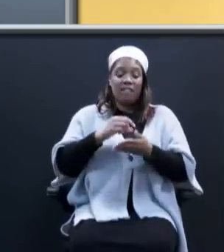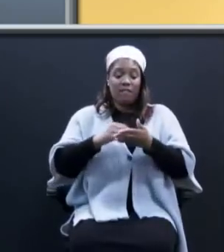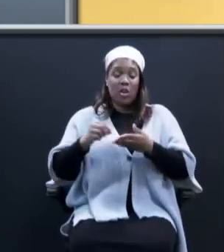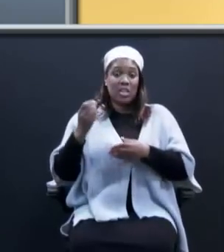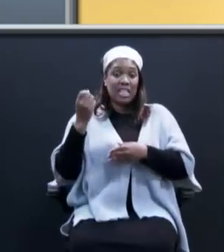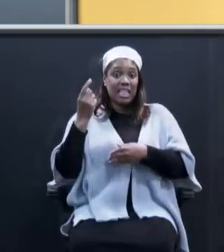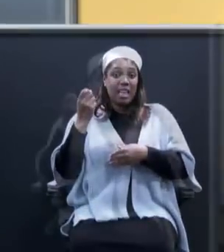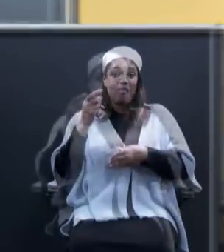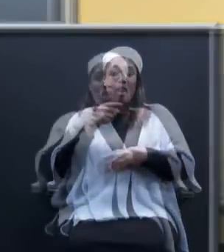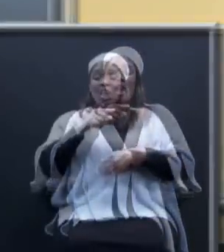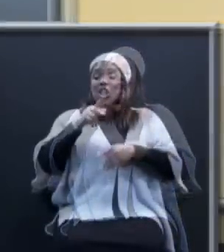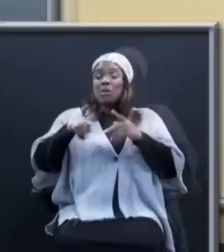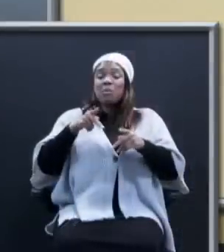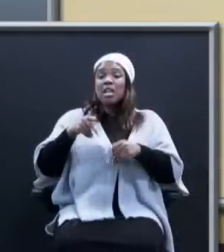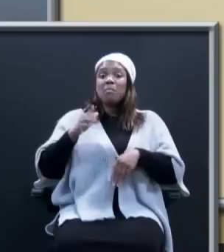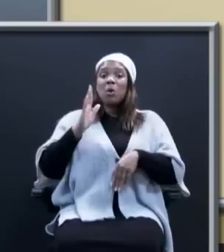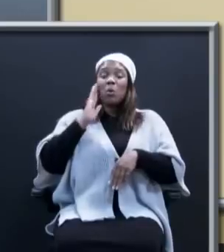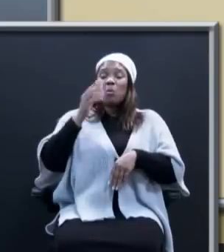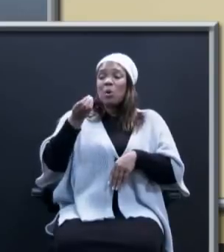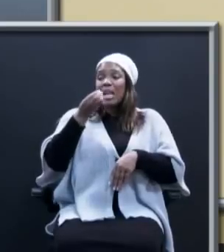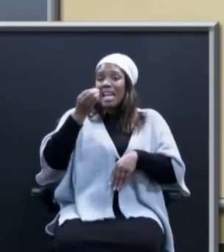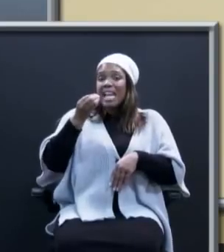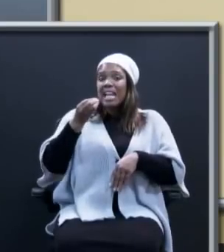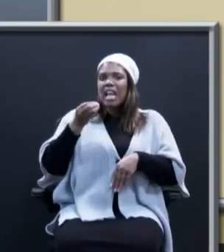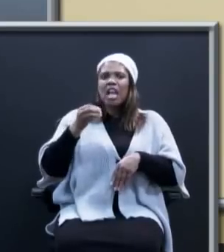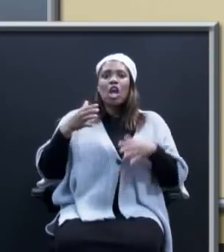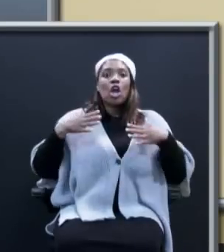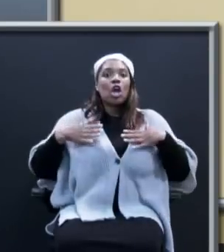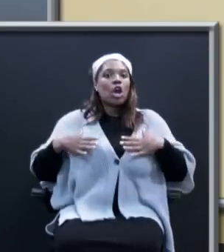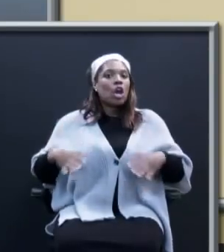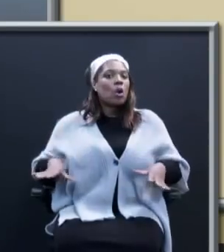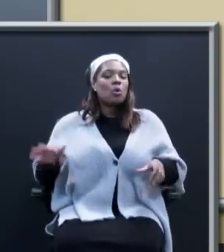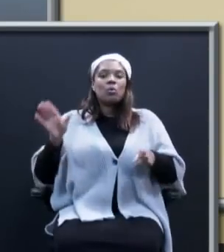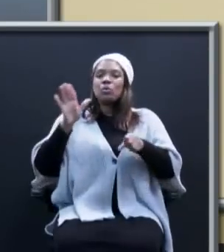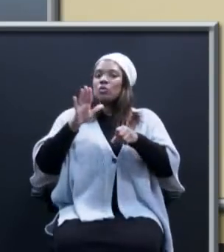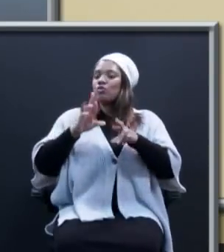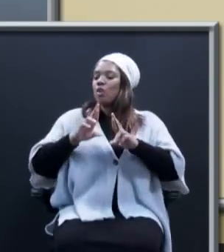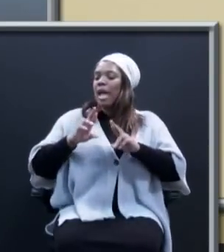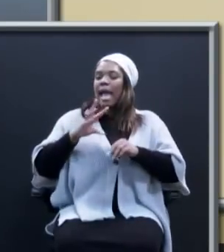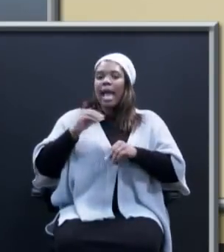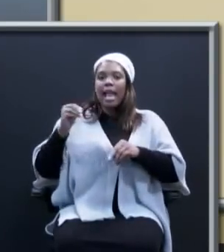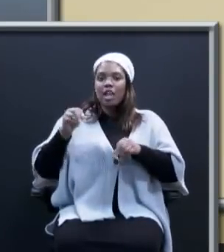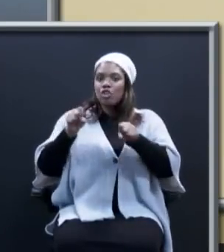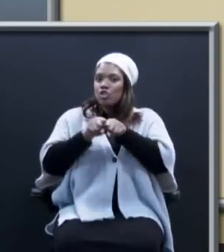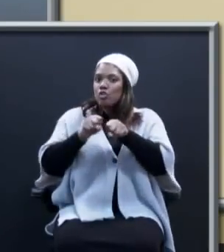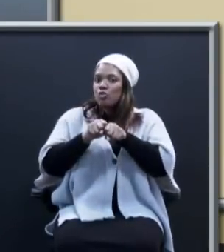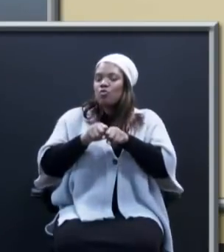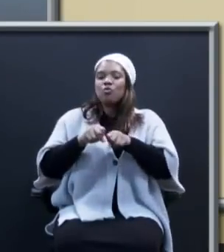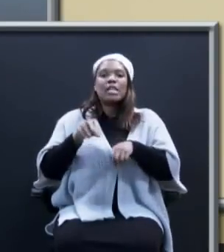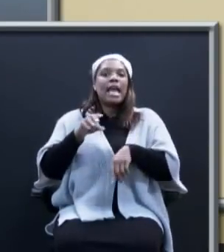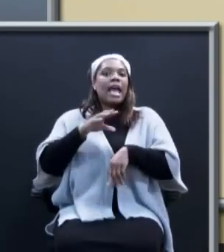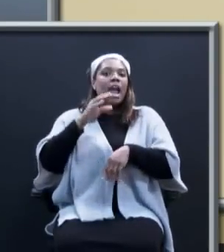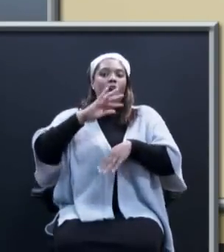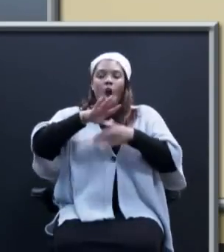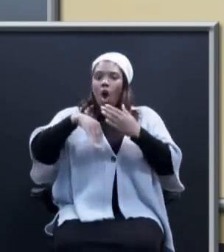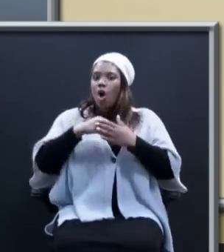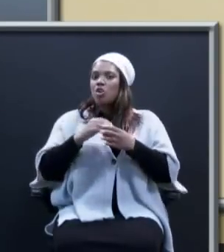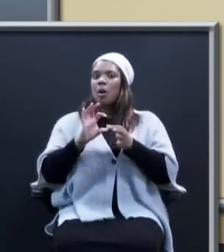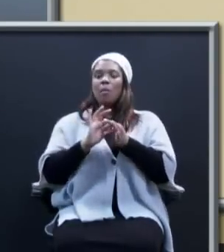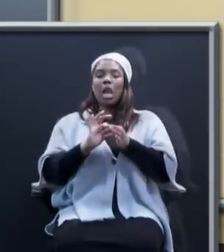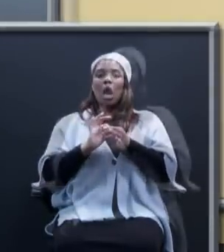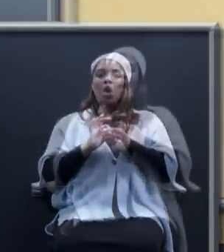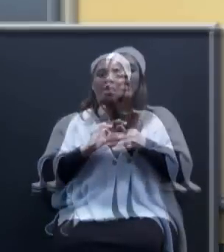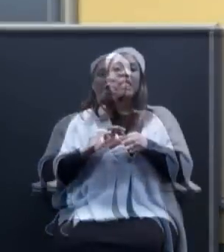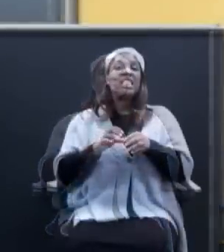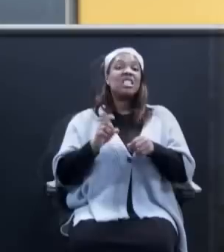shall ye eat it, with your loins girded, your shoes on your feet, and your staff in your hand. Because you finna get thrown out